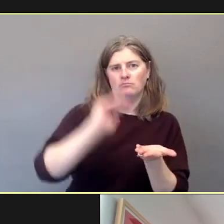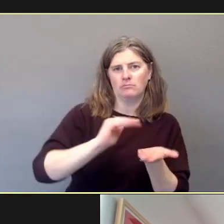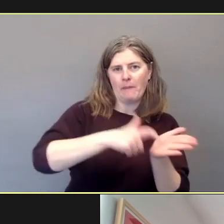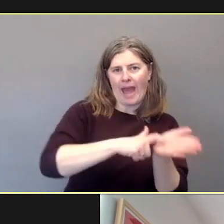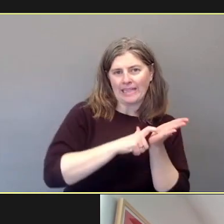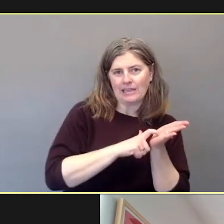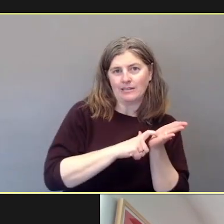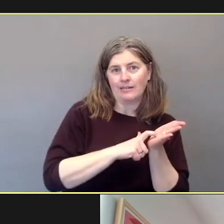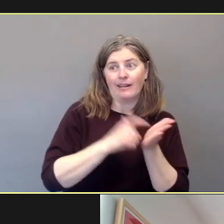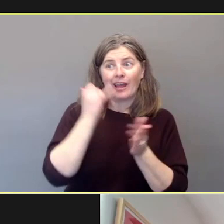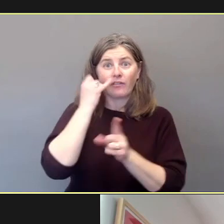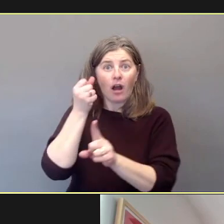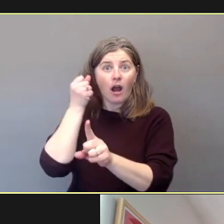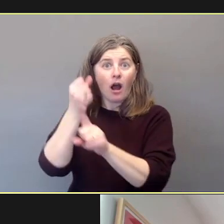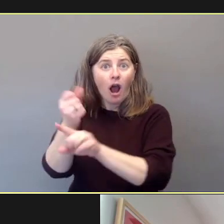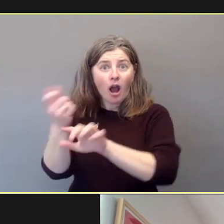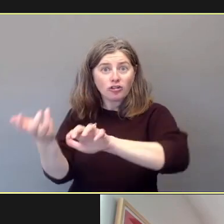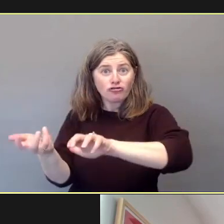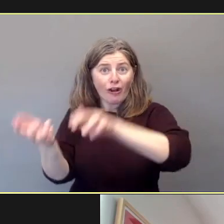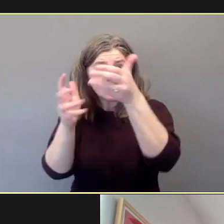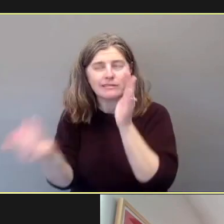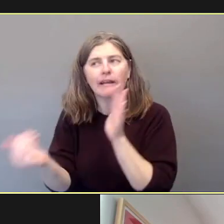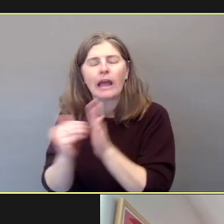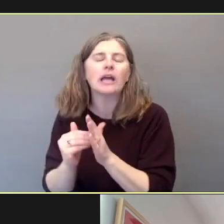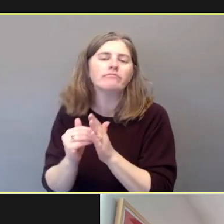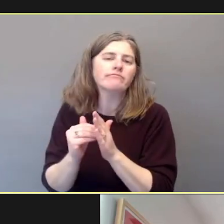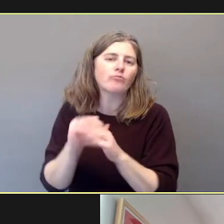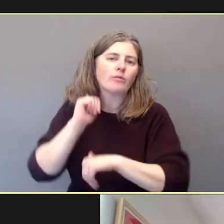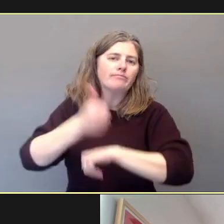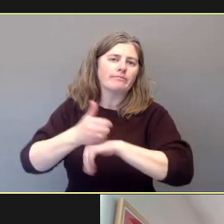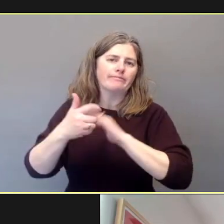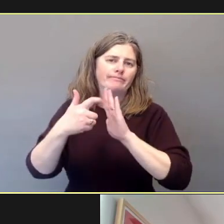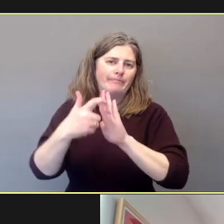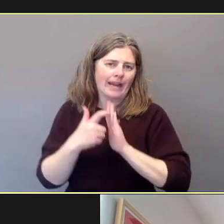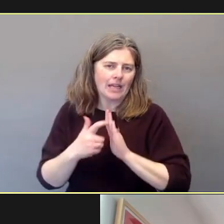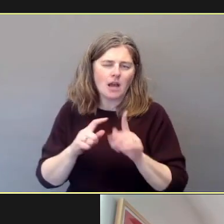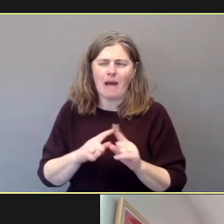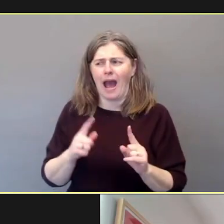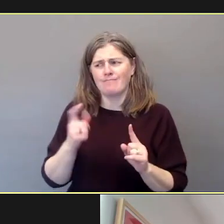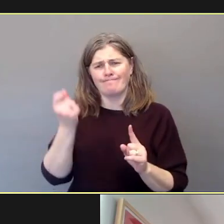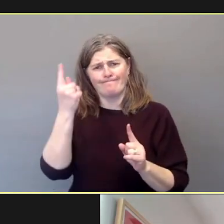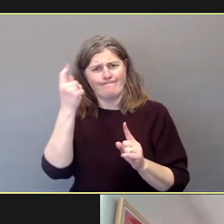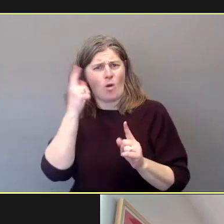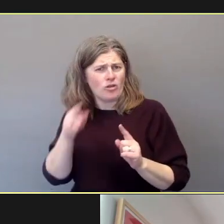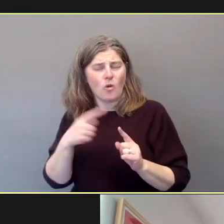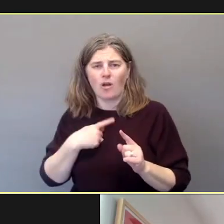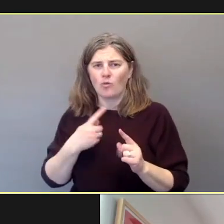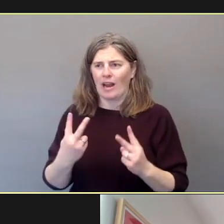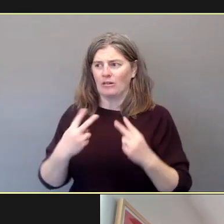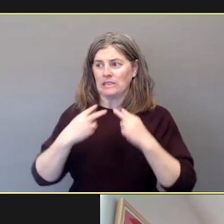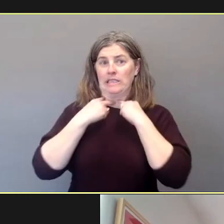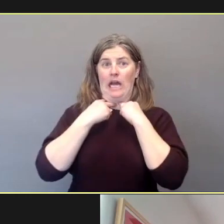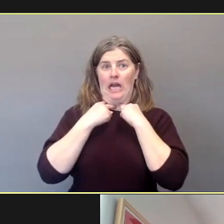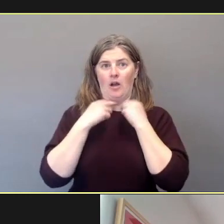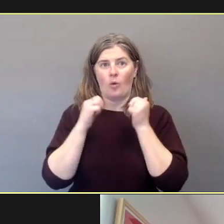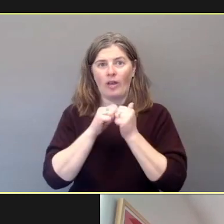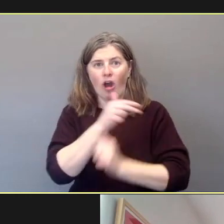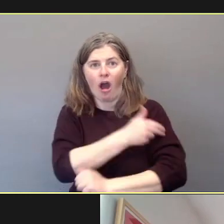developed another crisis. So I'm with you. It's just we're in a tough spot with our hospital